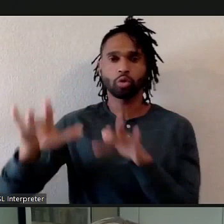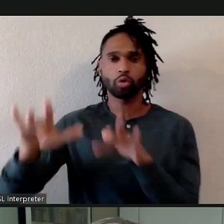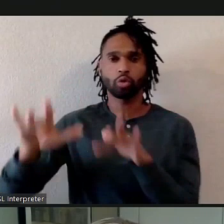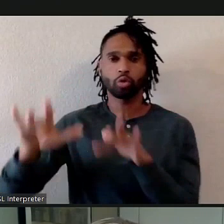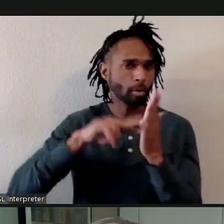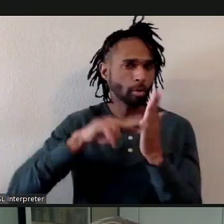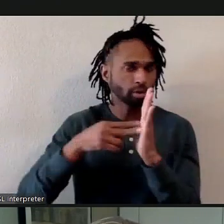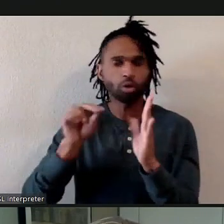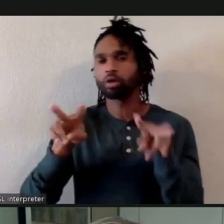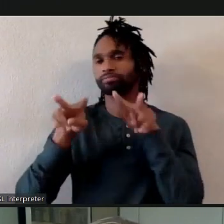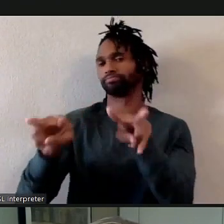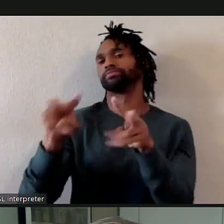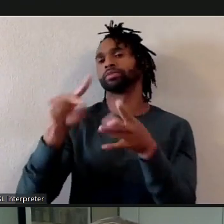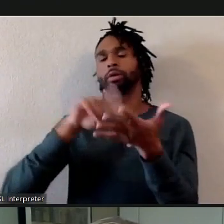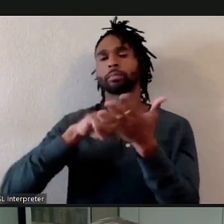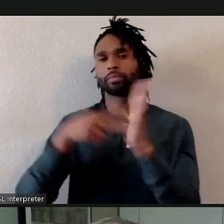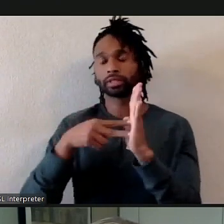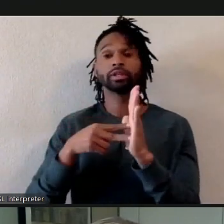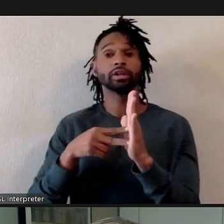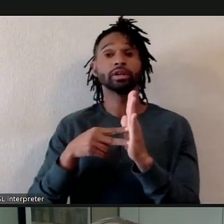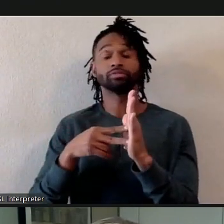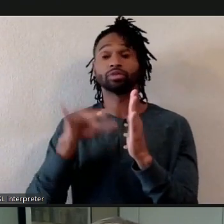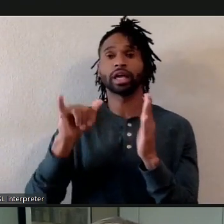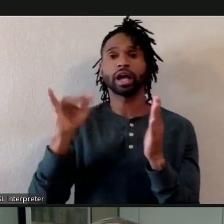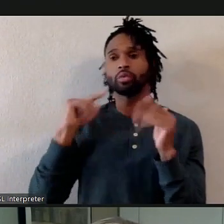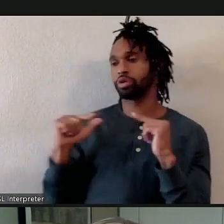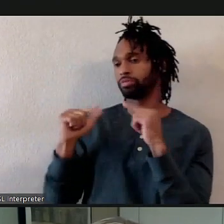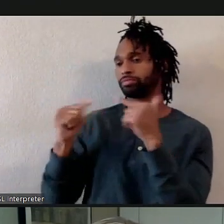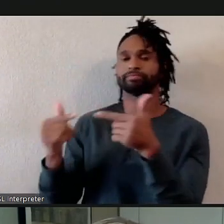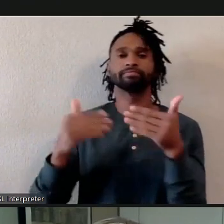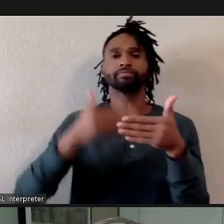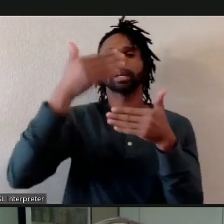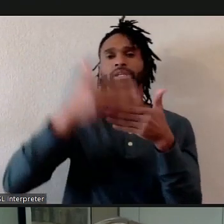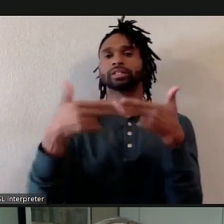purposes. And with that, I'm going to take it over to the next slide.